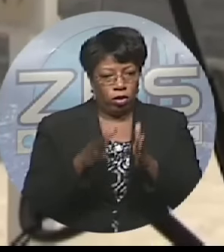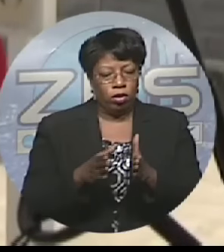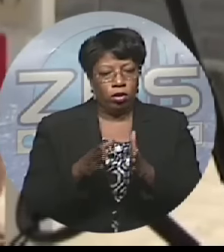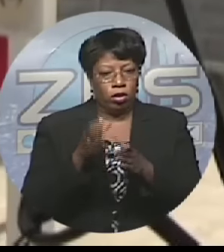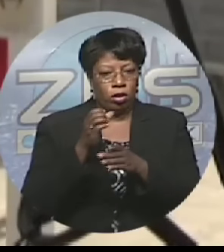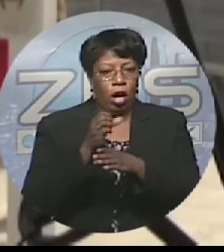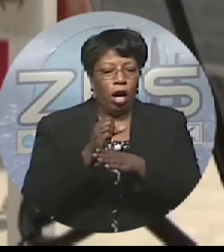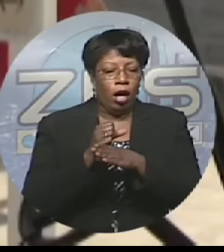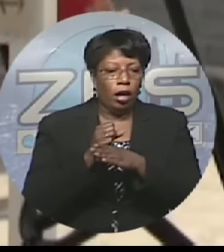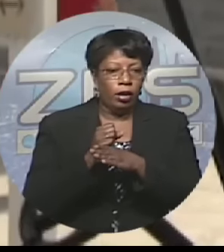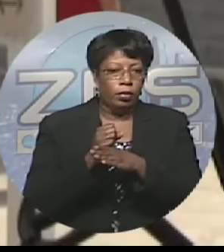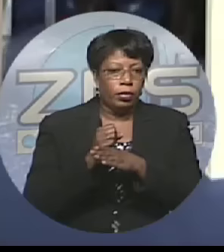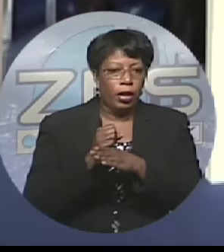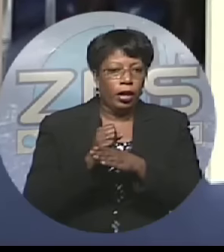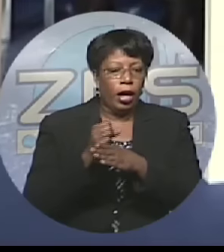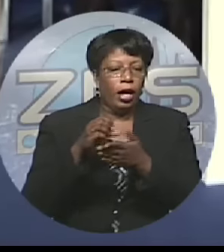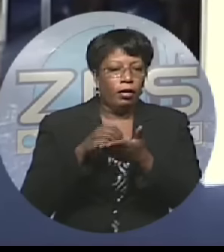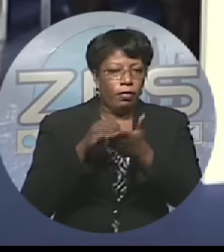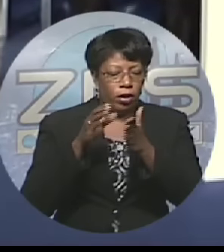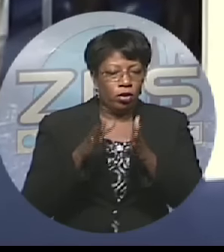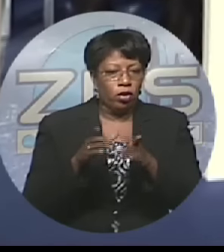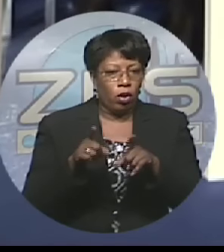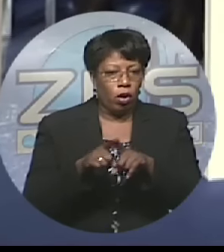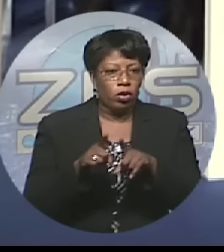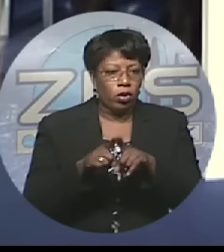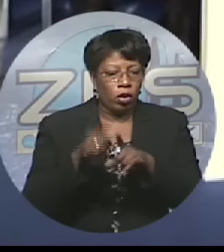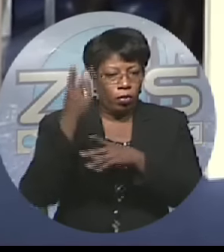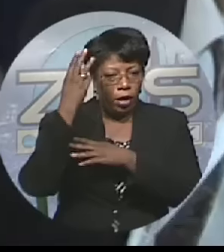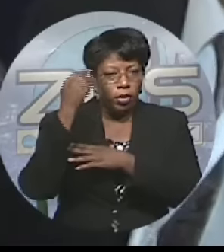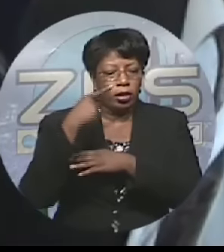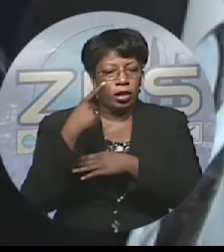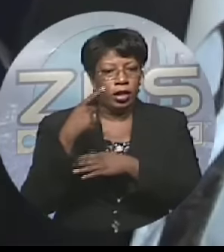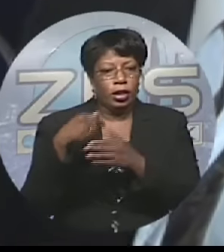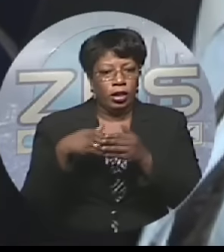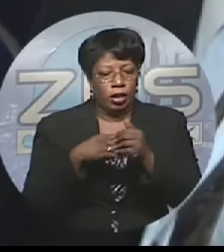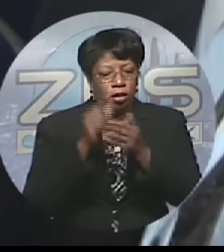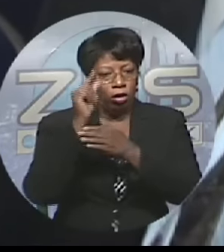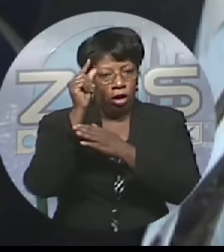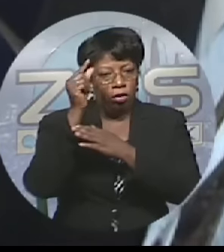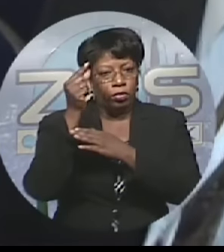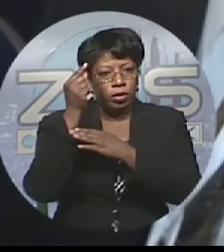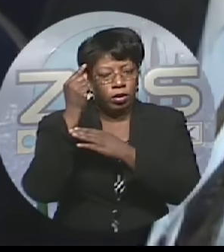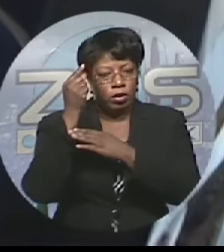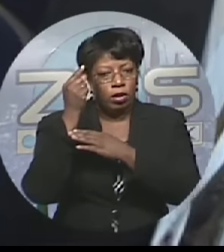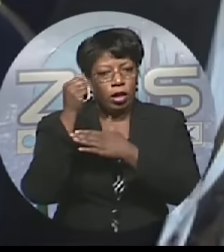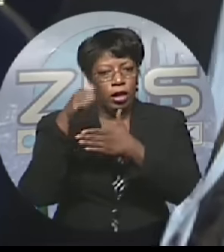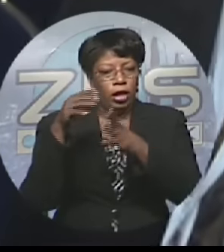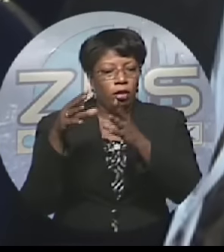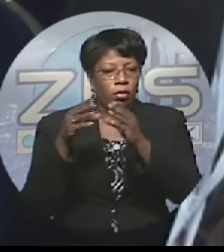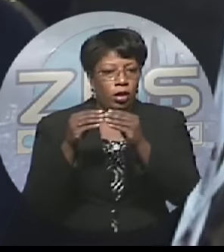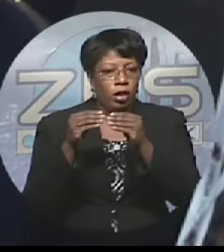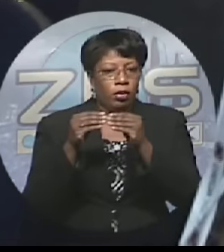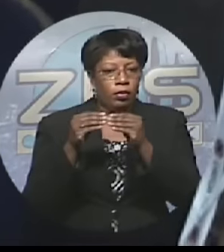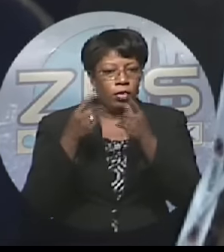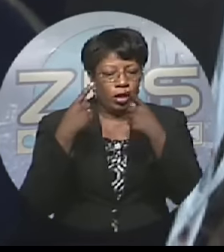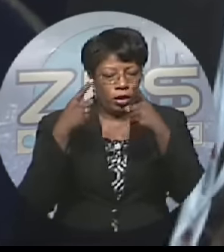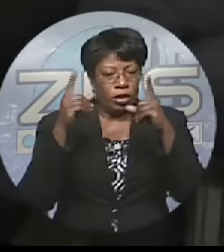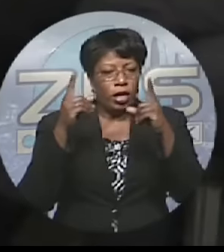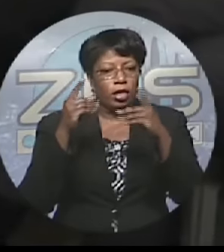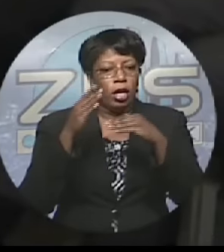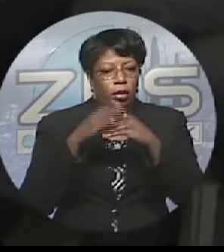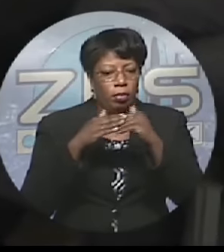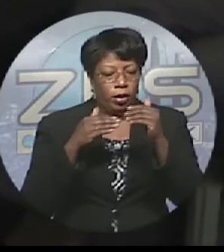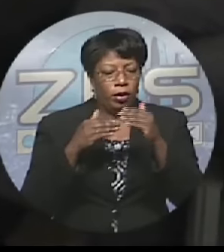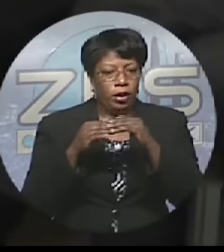real estate ventures. Prime Minister the Right Honourable Perry Christie telling the Commonwealth Heads of Government Business Forum that our success in building a